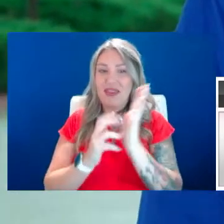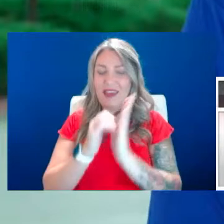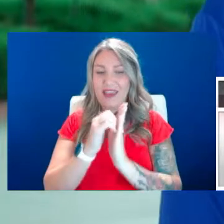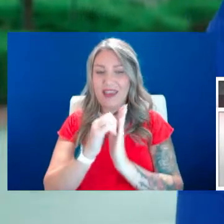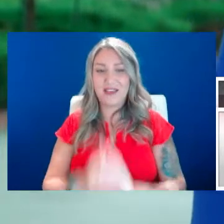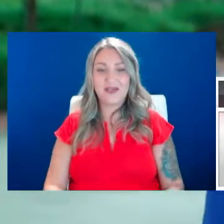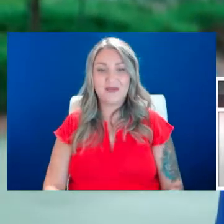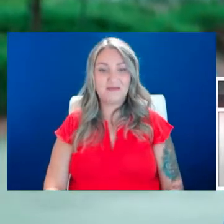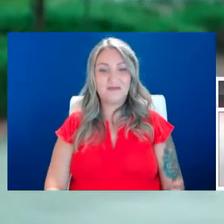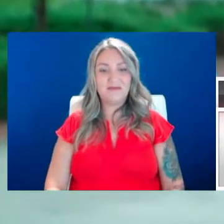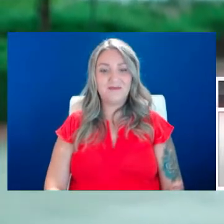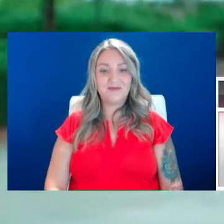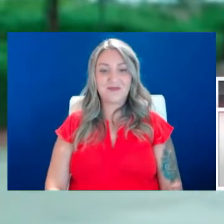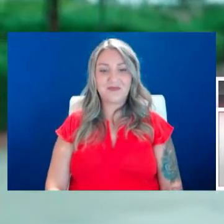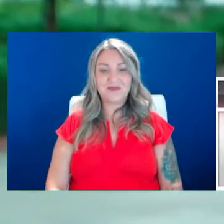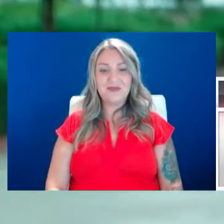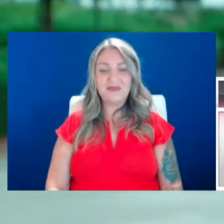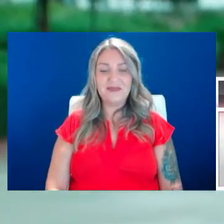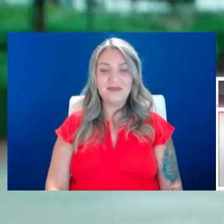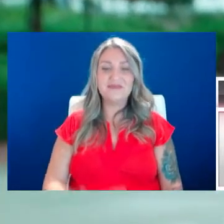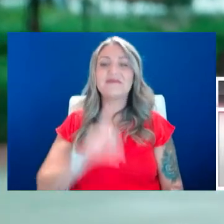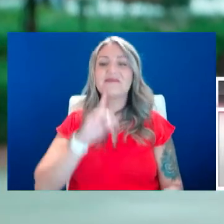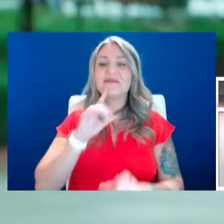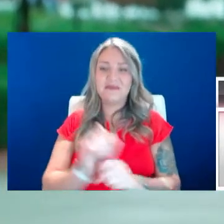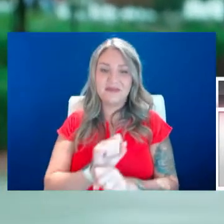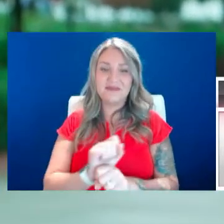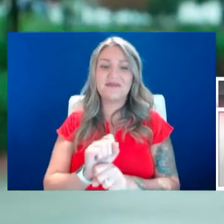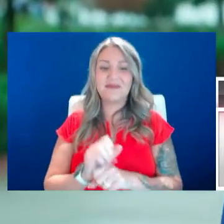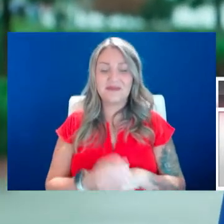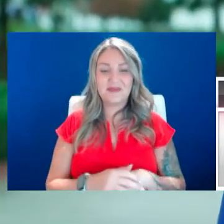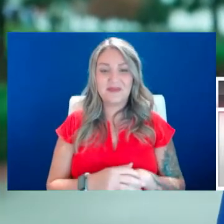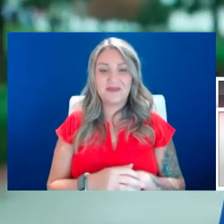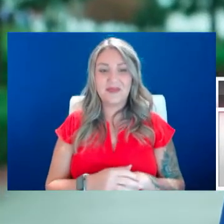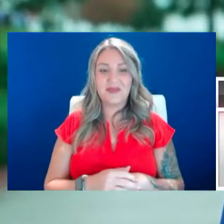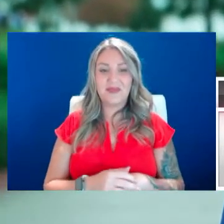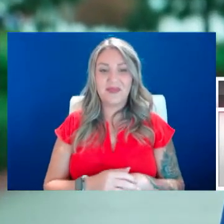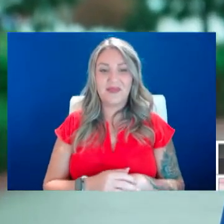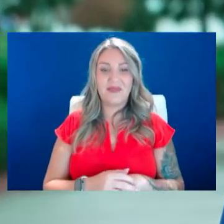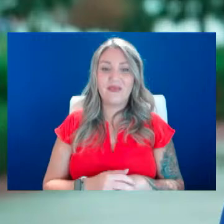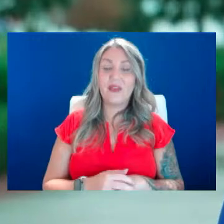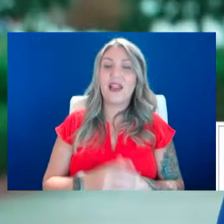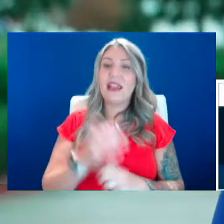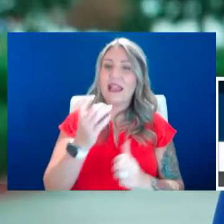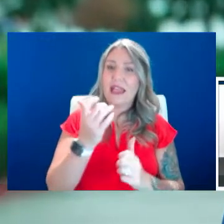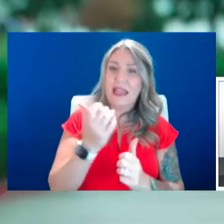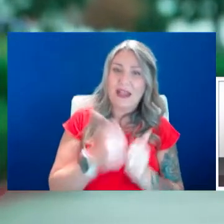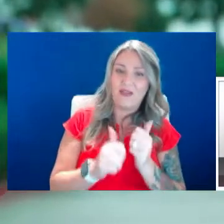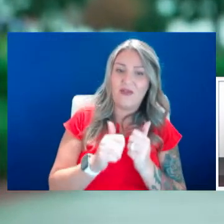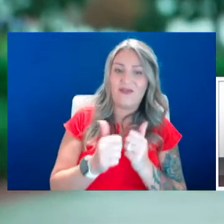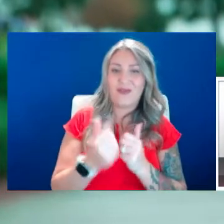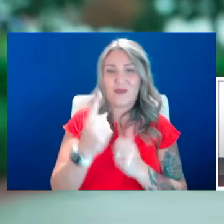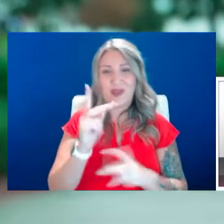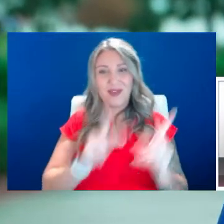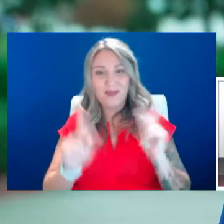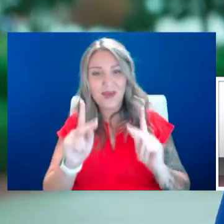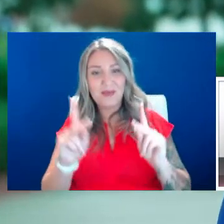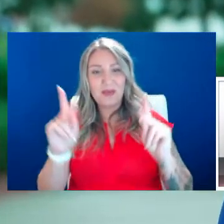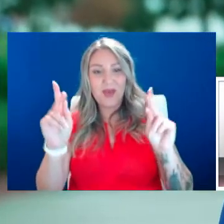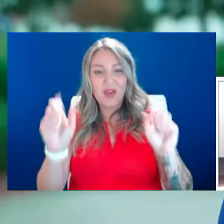Yeah, absolutely. And, every single one of these folks could just, sit